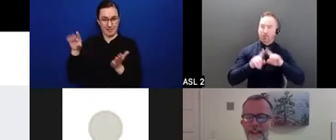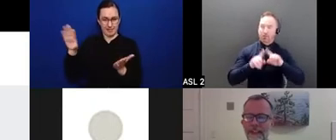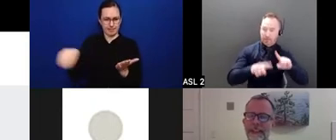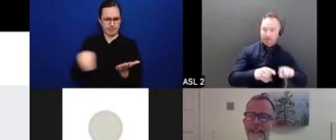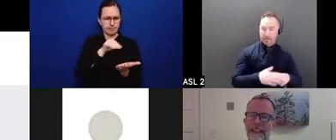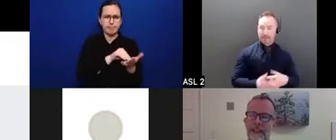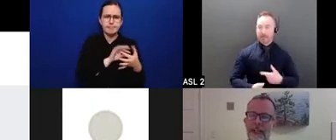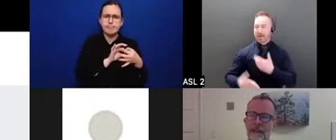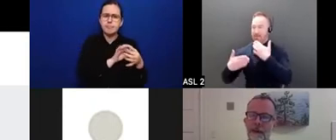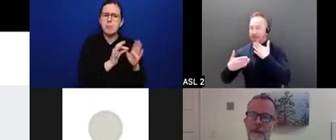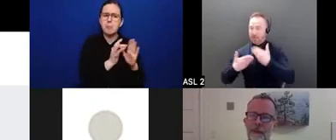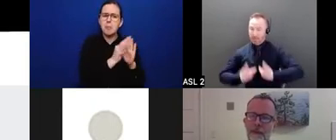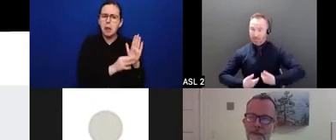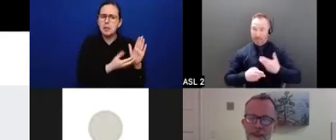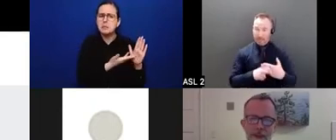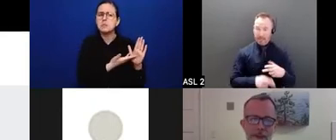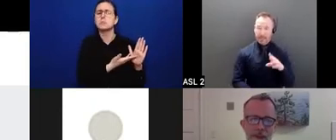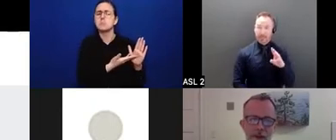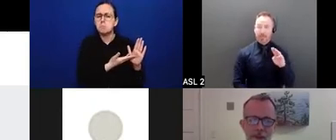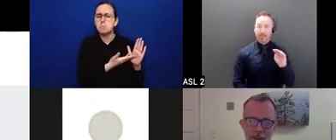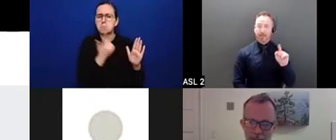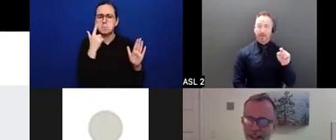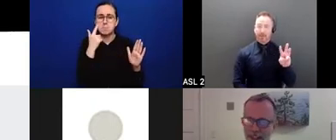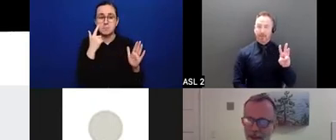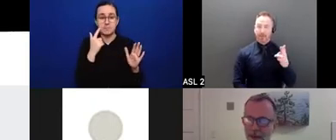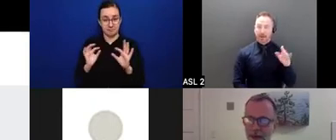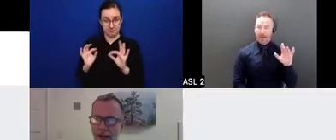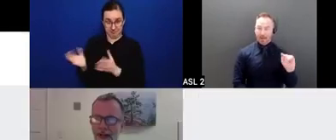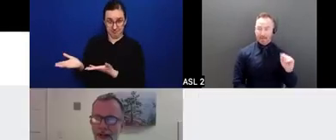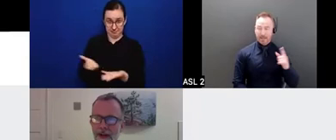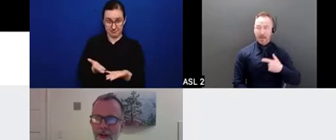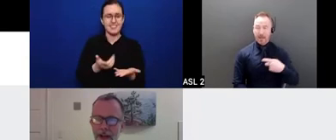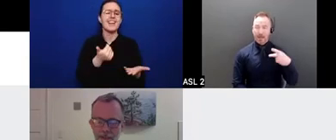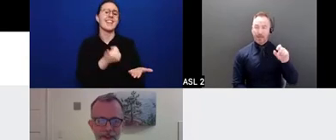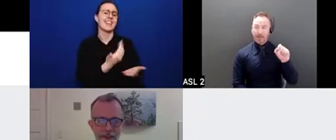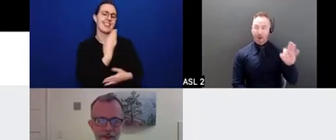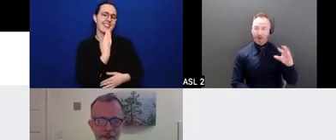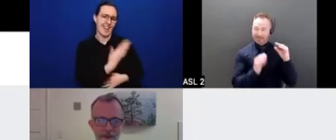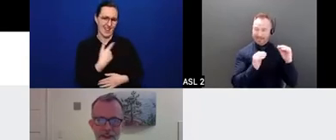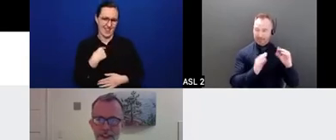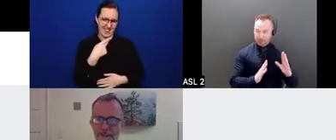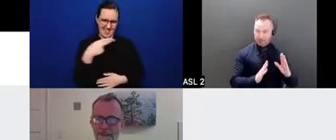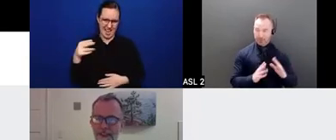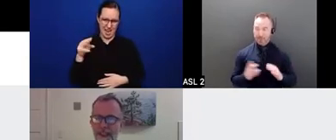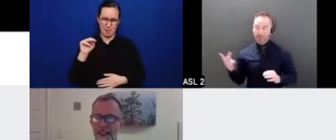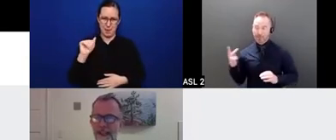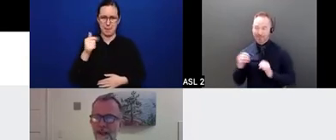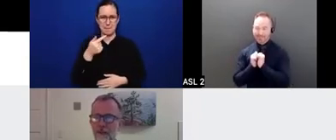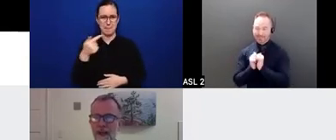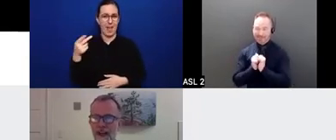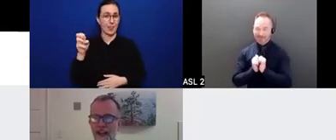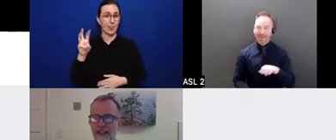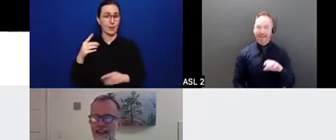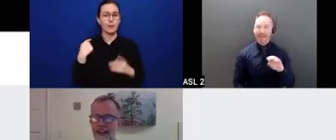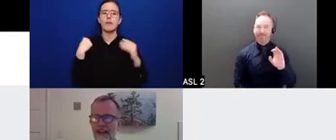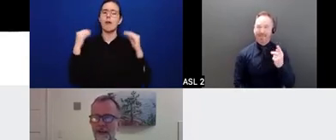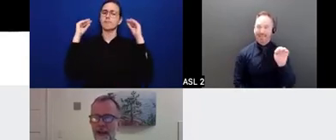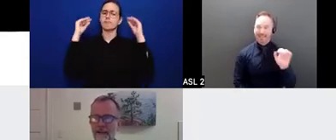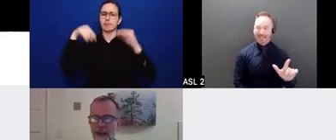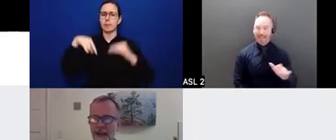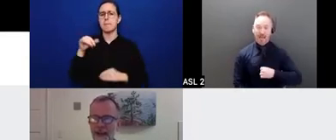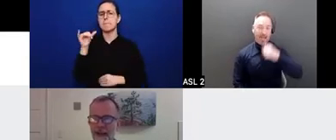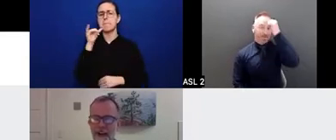Hunt. I'm a professor with Keiko at McGill University. I'm a man. I